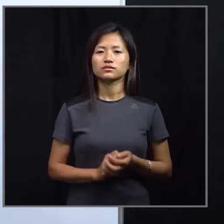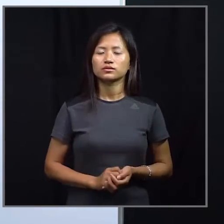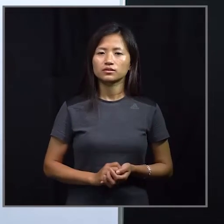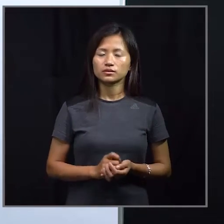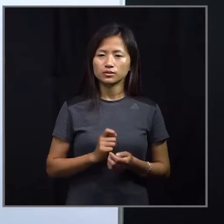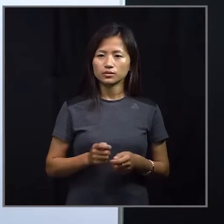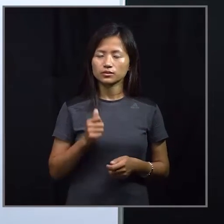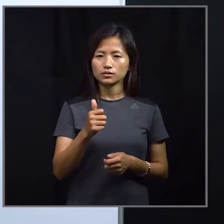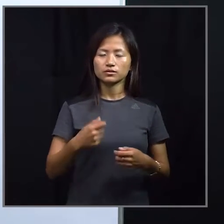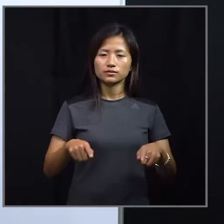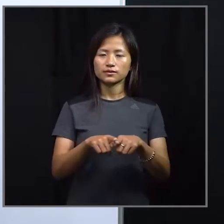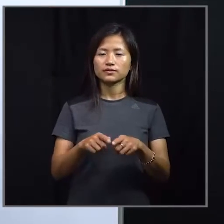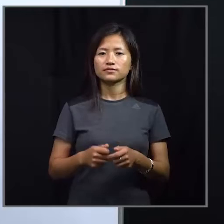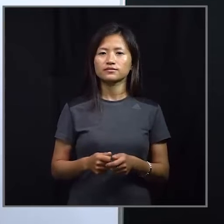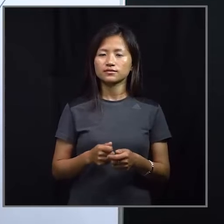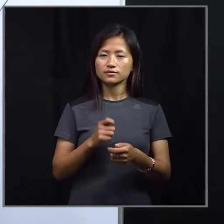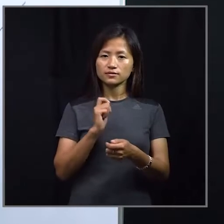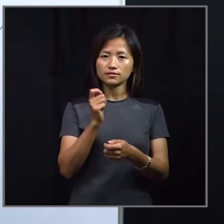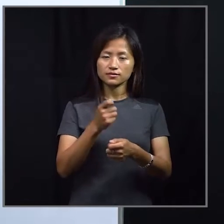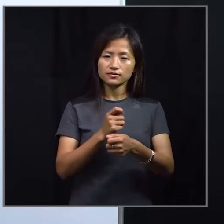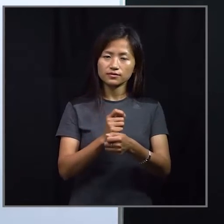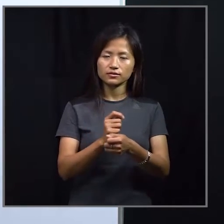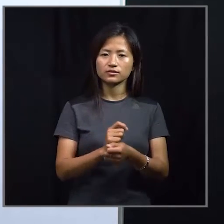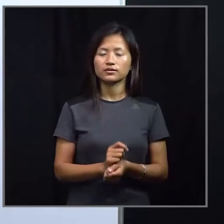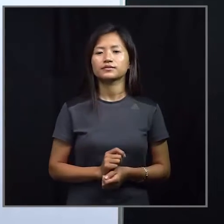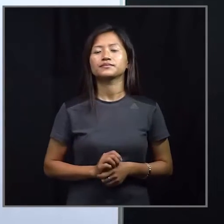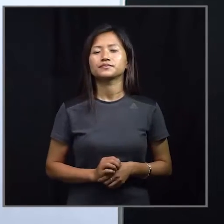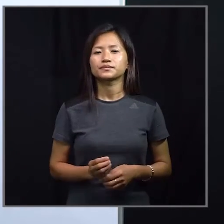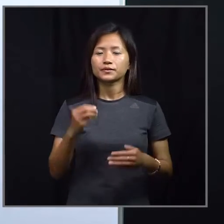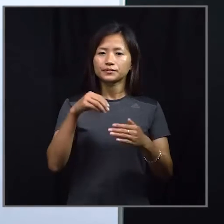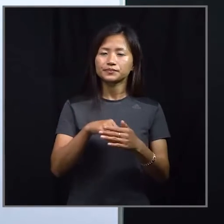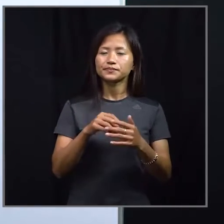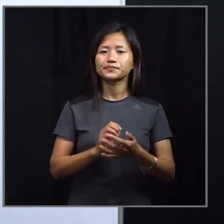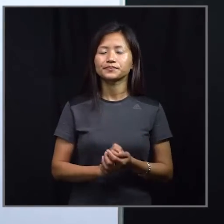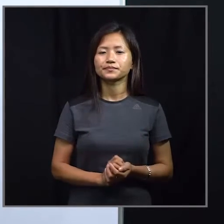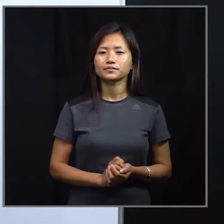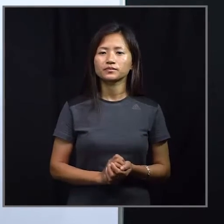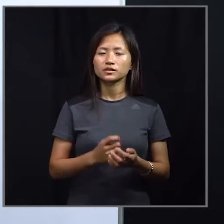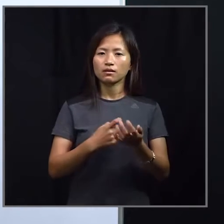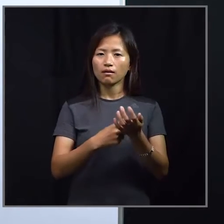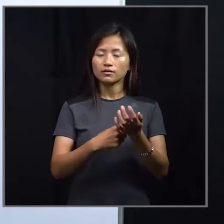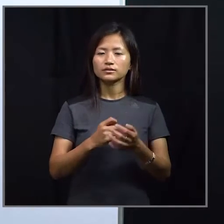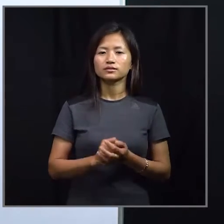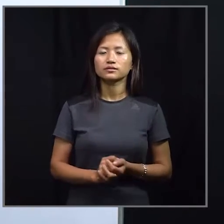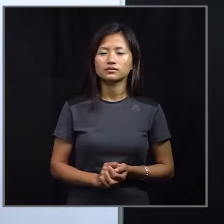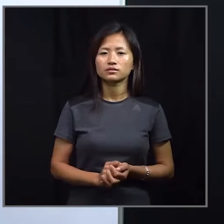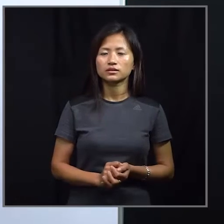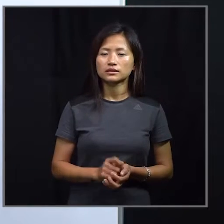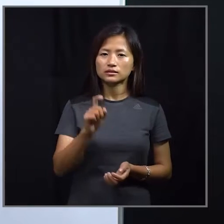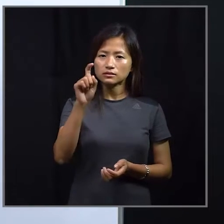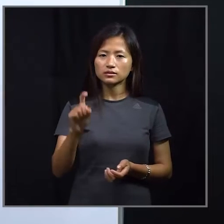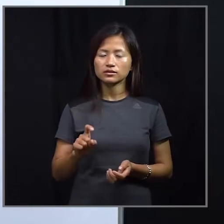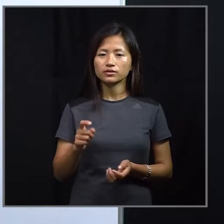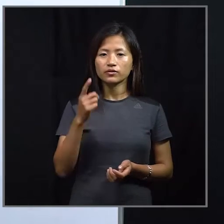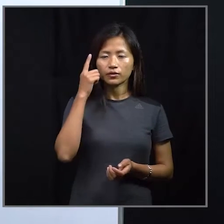services. Once again, factors of production is the required inputs or resources which is needed